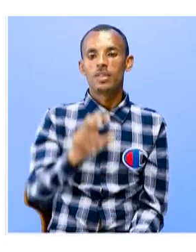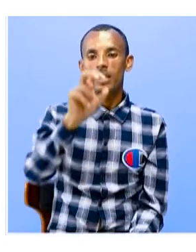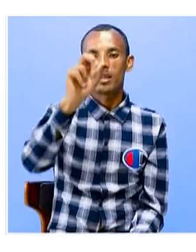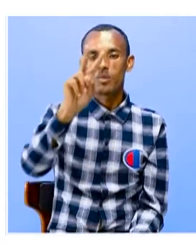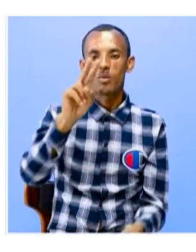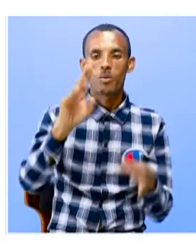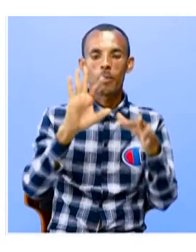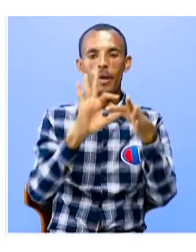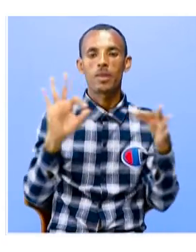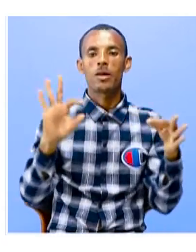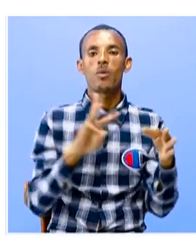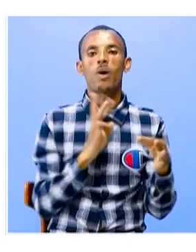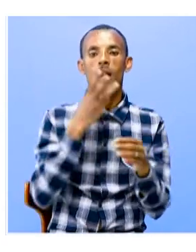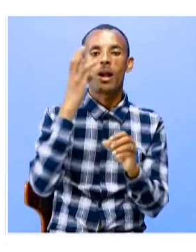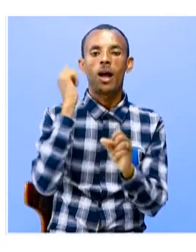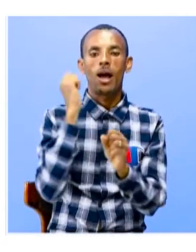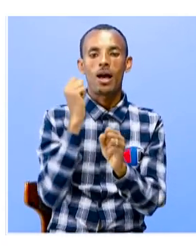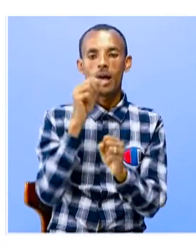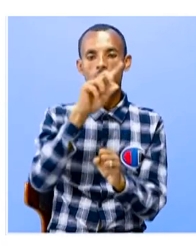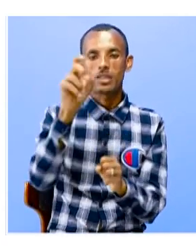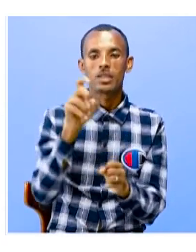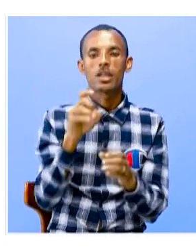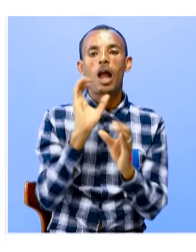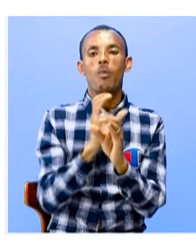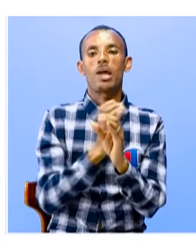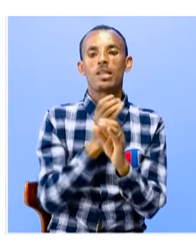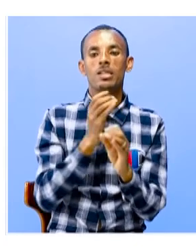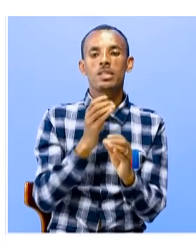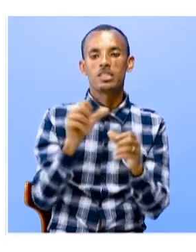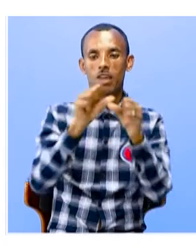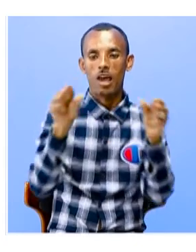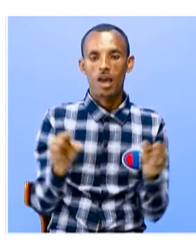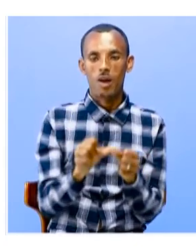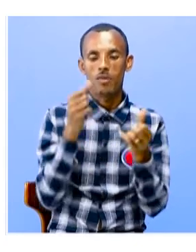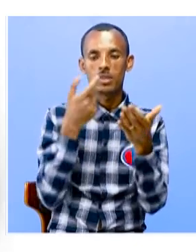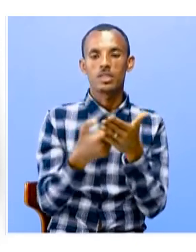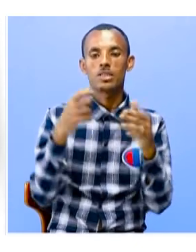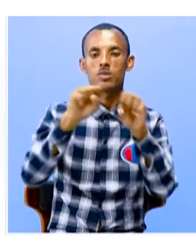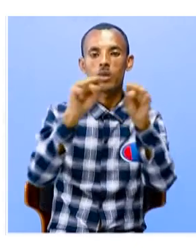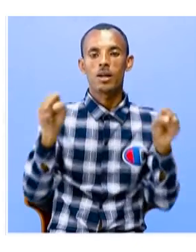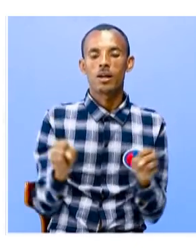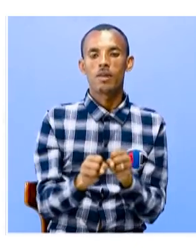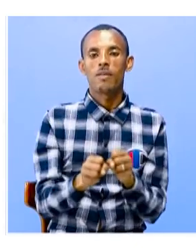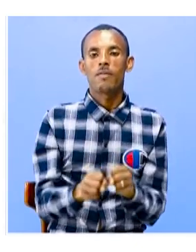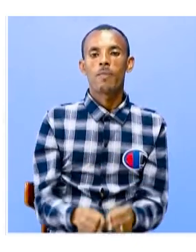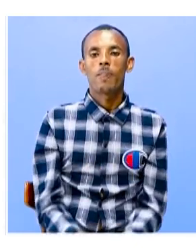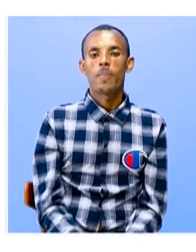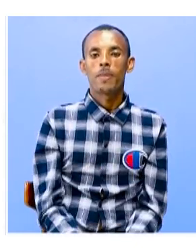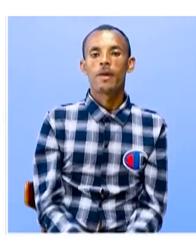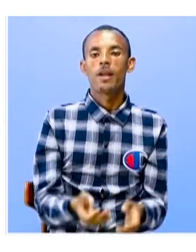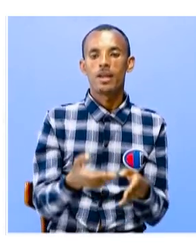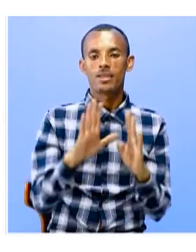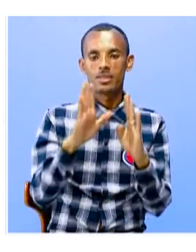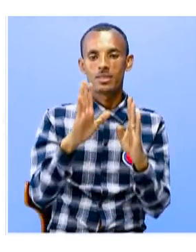And we are asked to calculate the area of this square. So let's